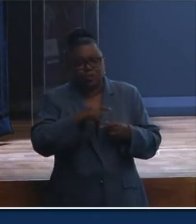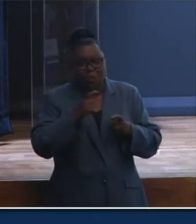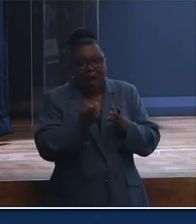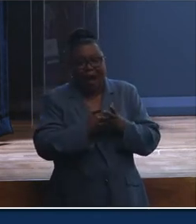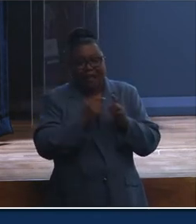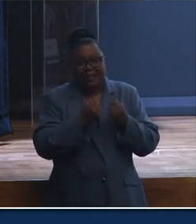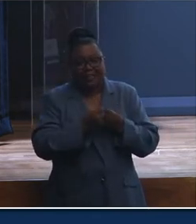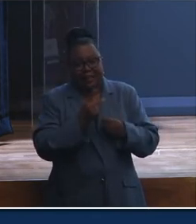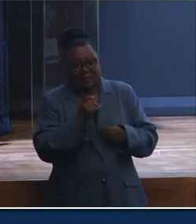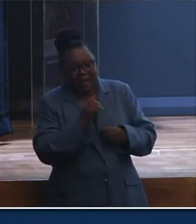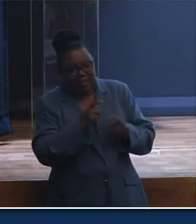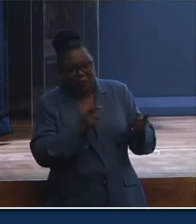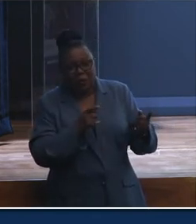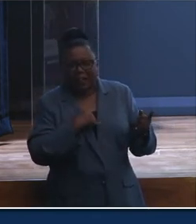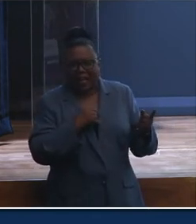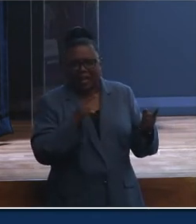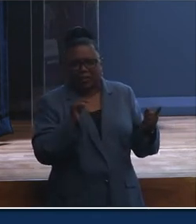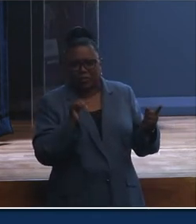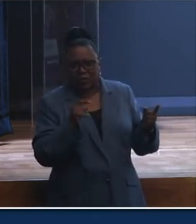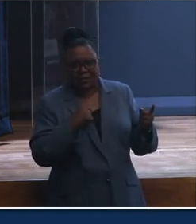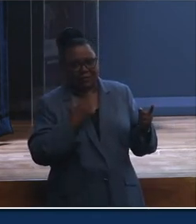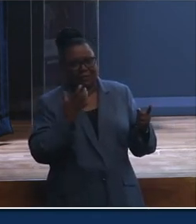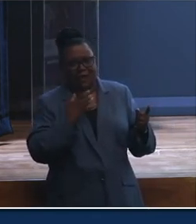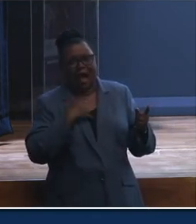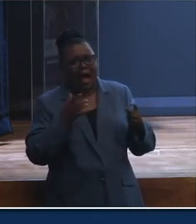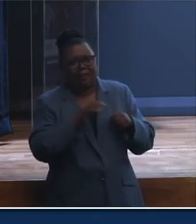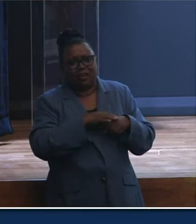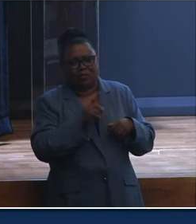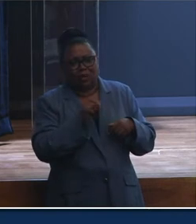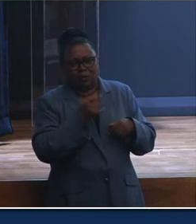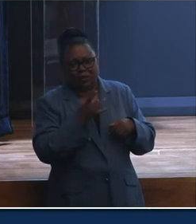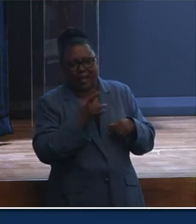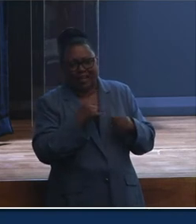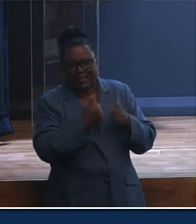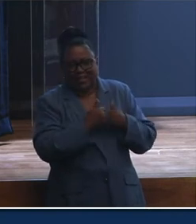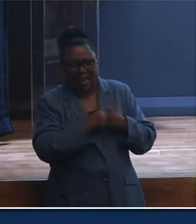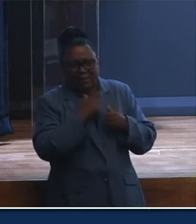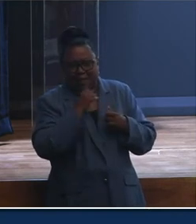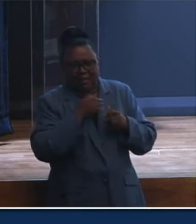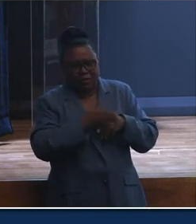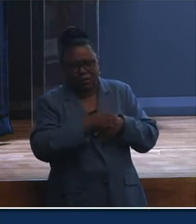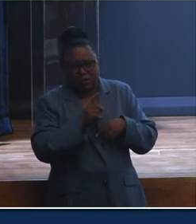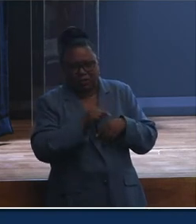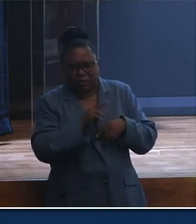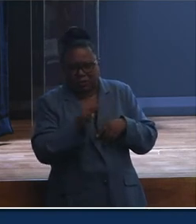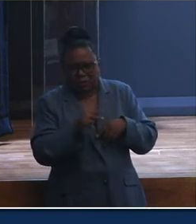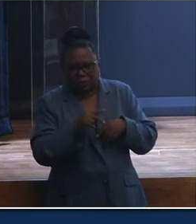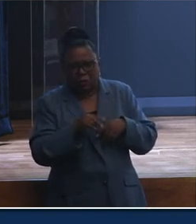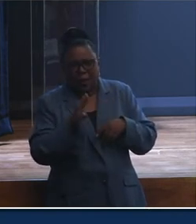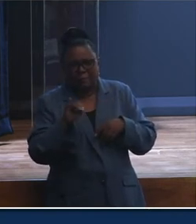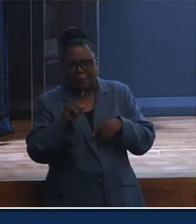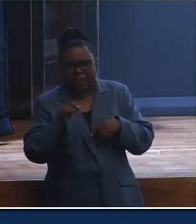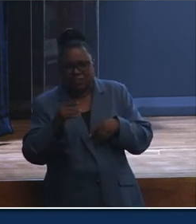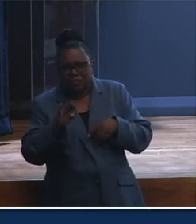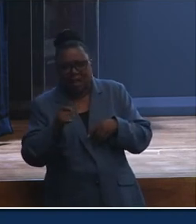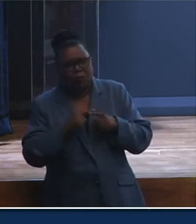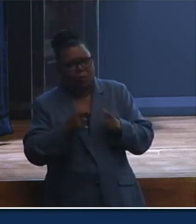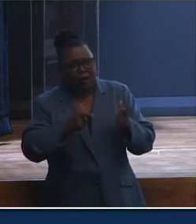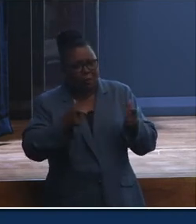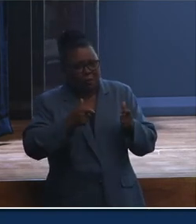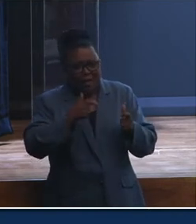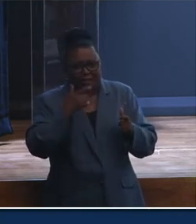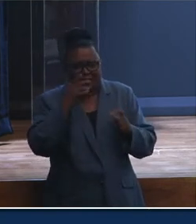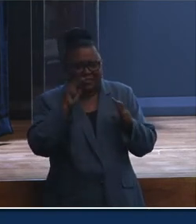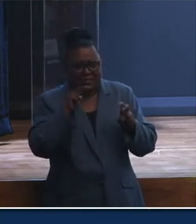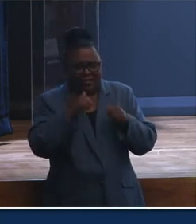team, Kendall, my goodness, I covered your 2018 game. I didn't get it over there in 2022 in Beijing. But one of the greatest games I've